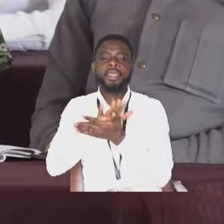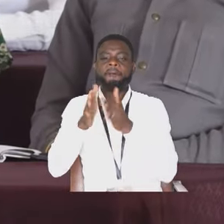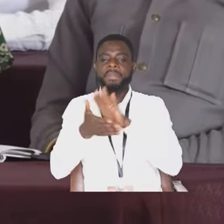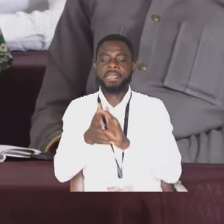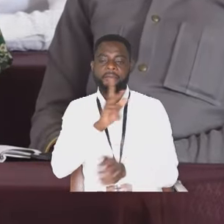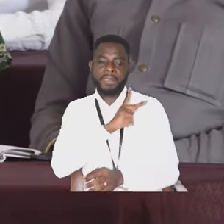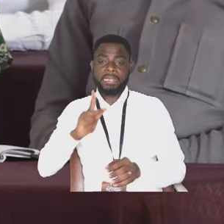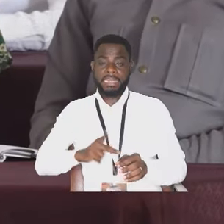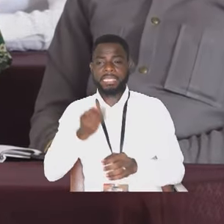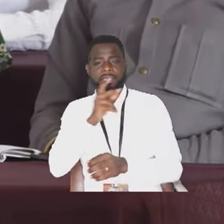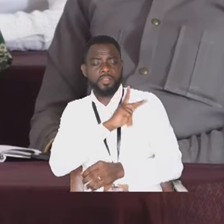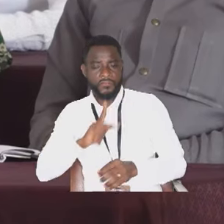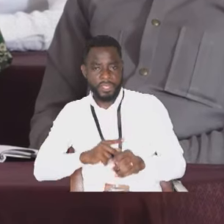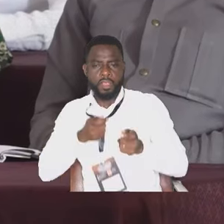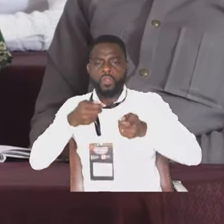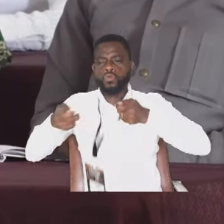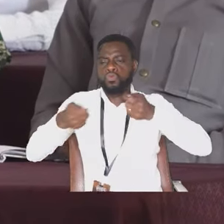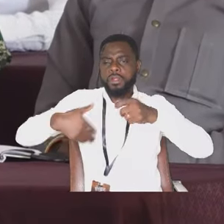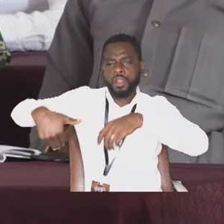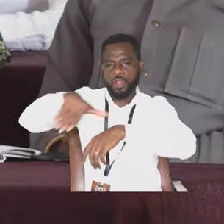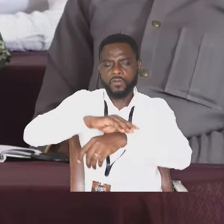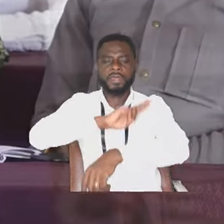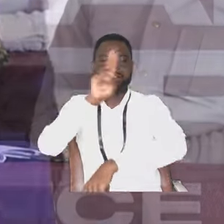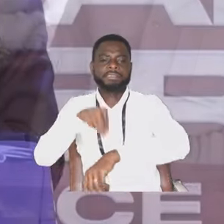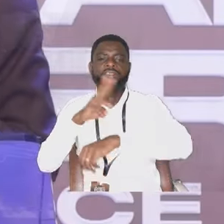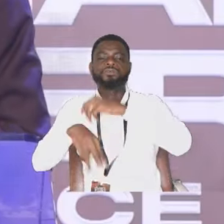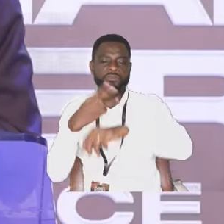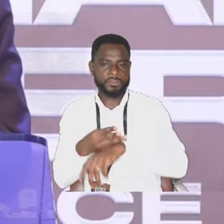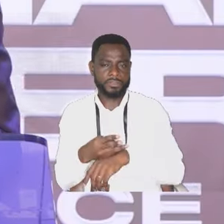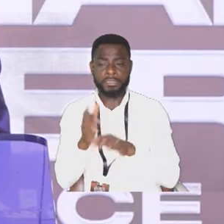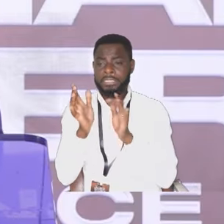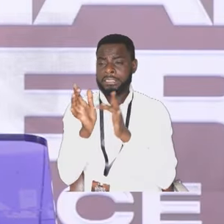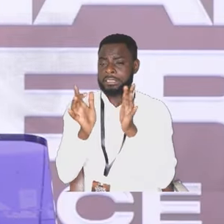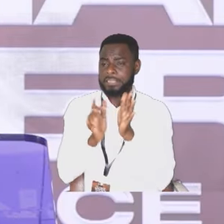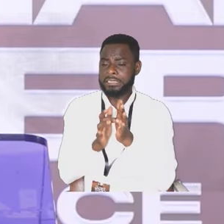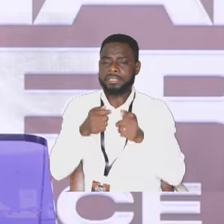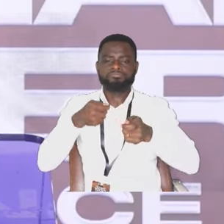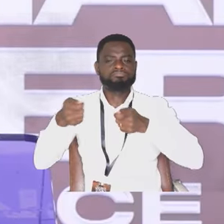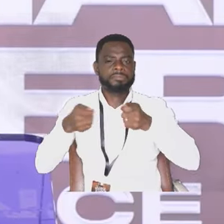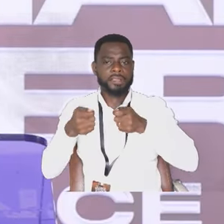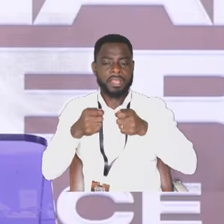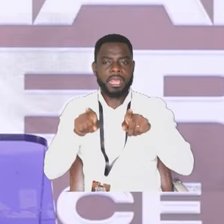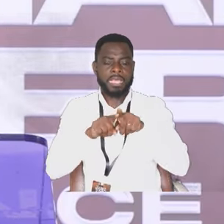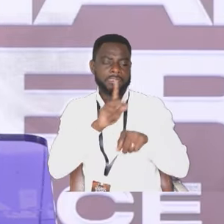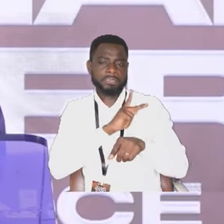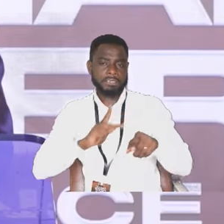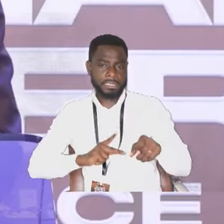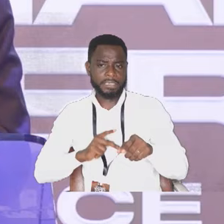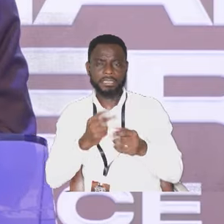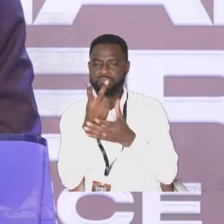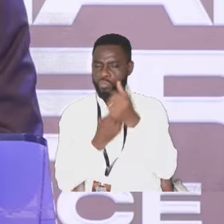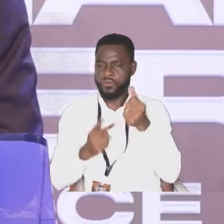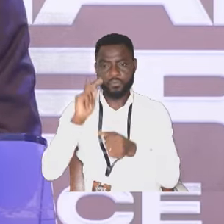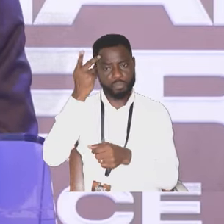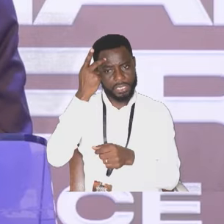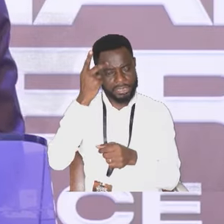Kings, ruling over the nations of the world. Jesus' reign as king is both political and theocratic. Jesus